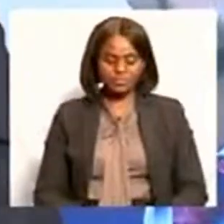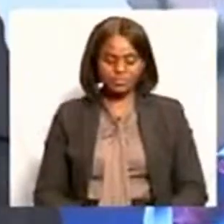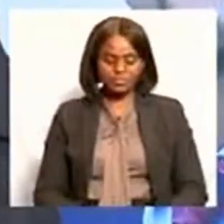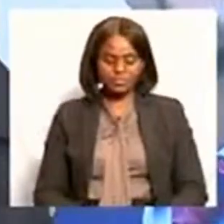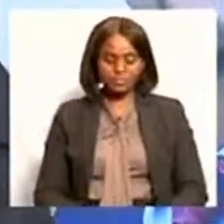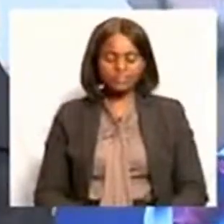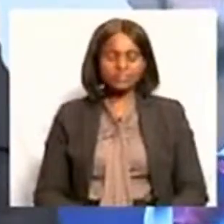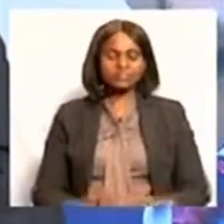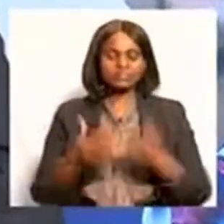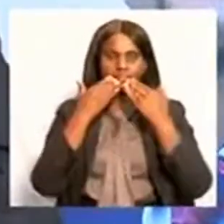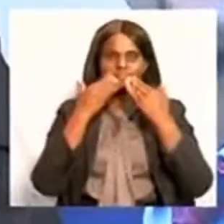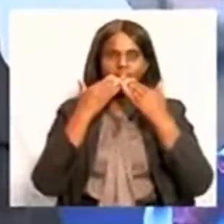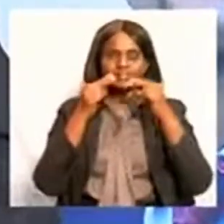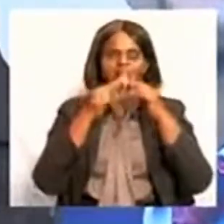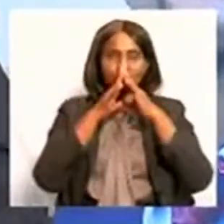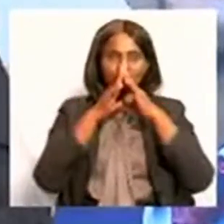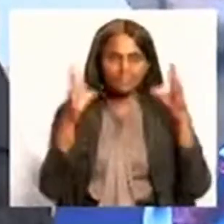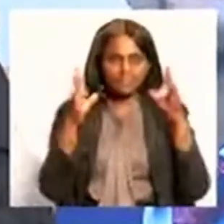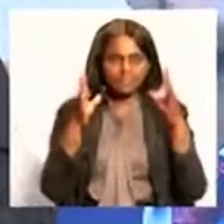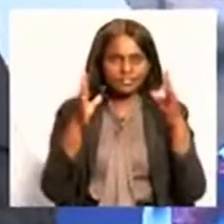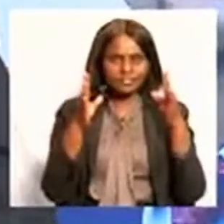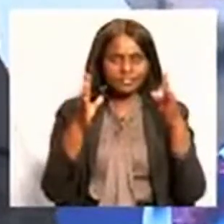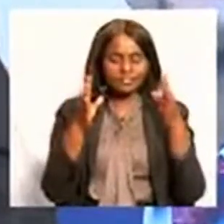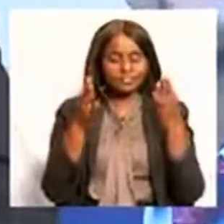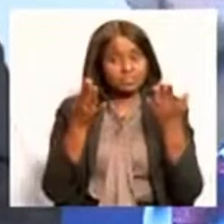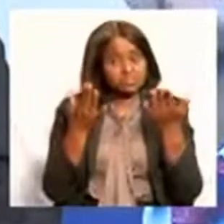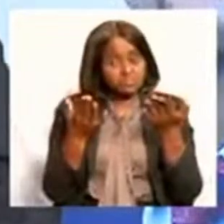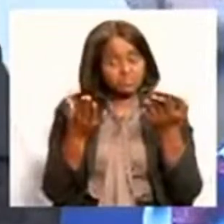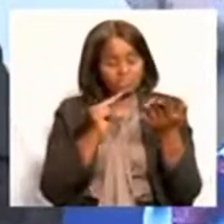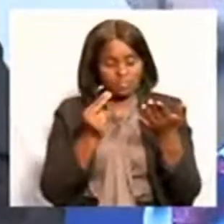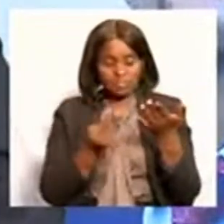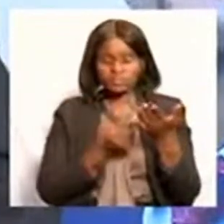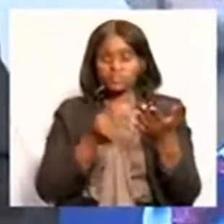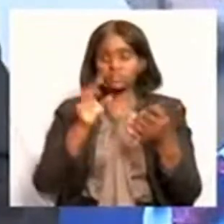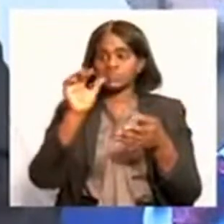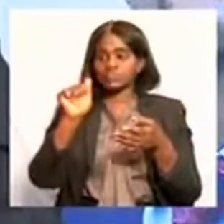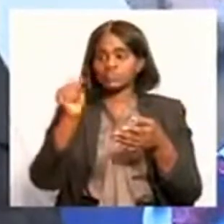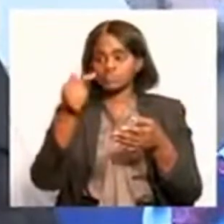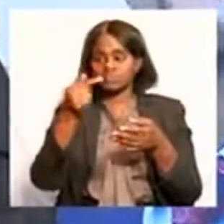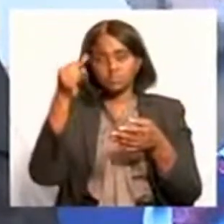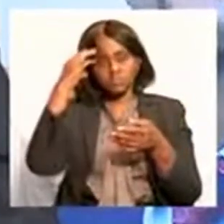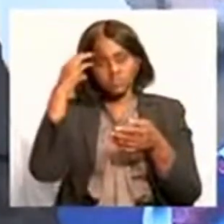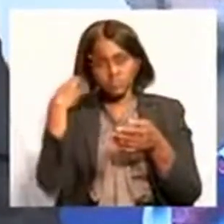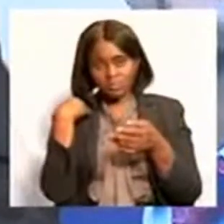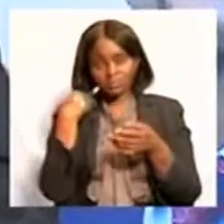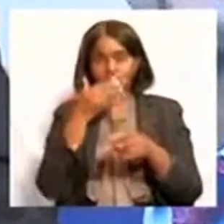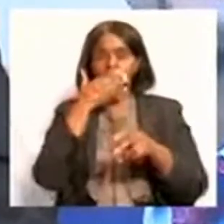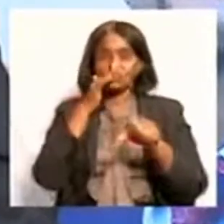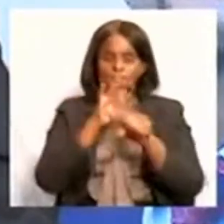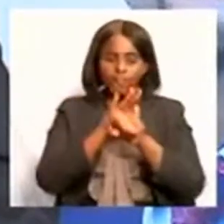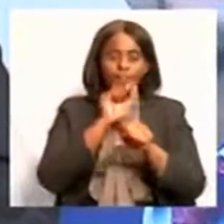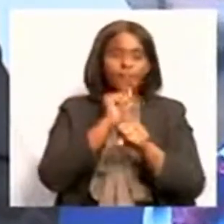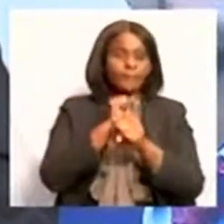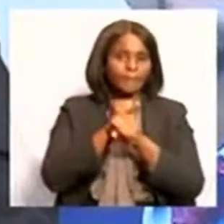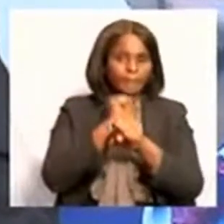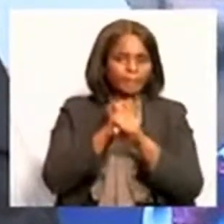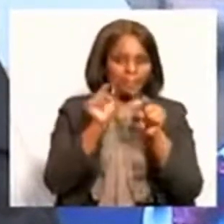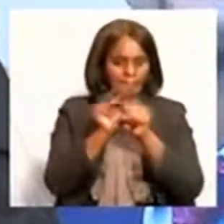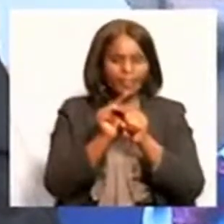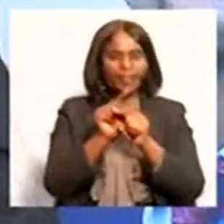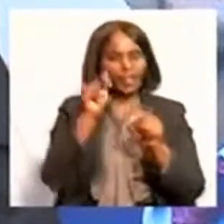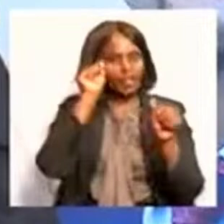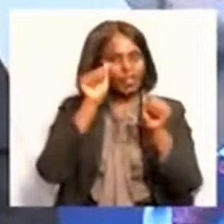much, Julius. So as the takeaway, possibly as Office of the Auditor General, we are committed to execute our mandate, and of course we are doing